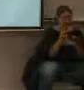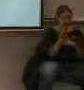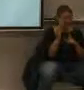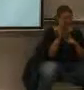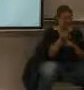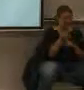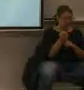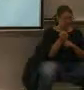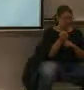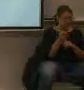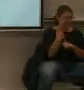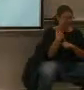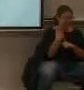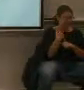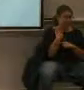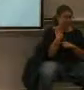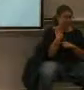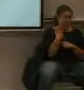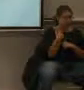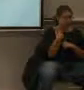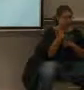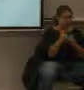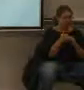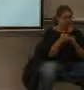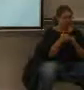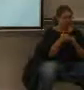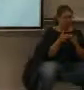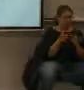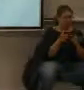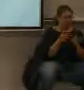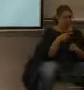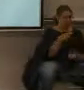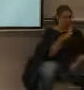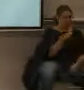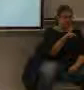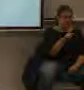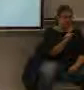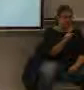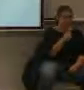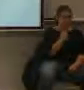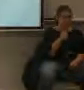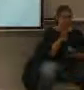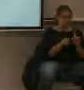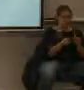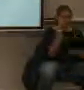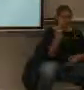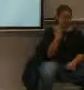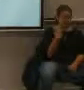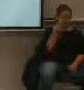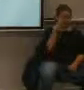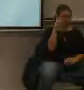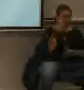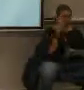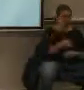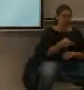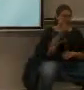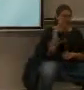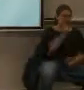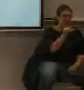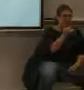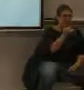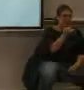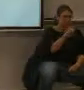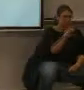environment. So there's a partitions out pesticides. So there was a survey that the Canadian government did of high